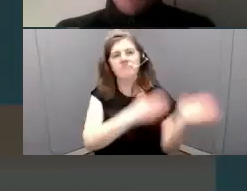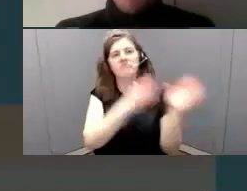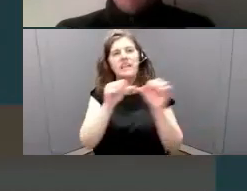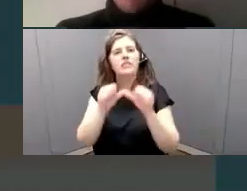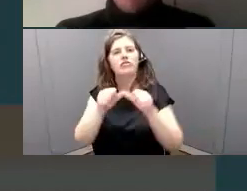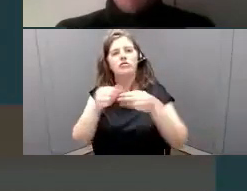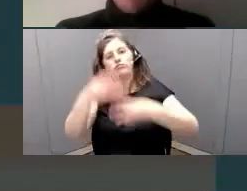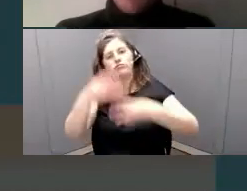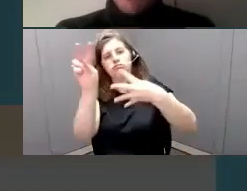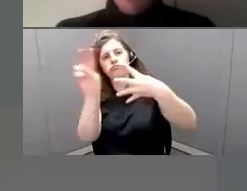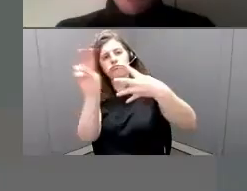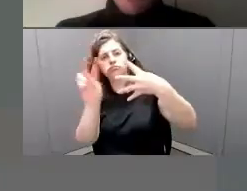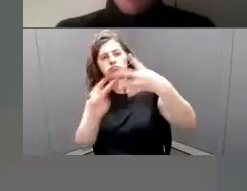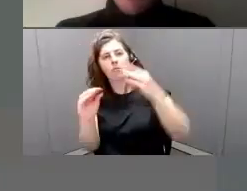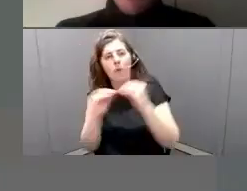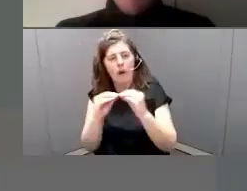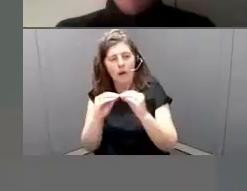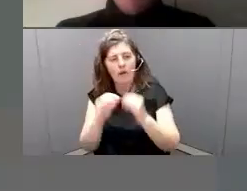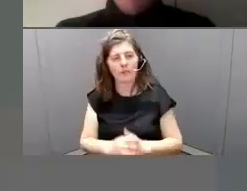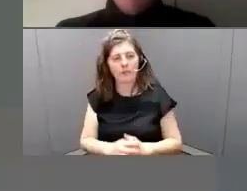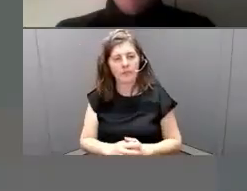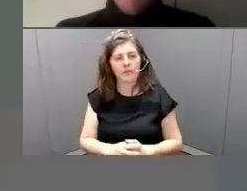scroll down.